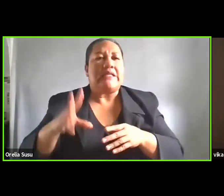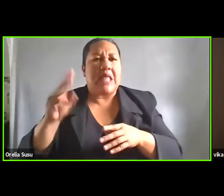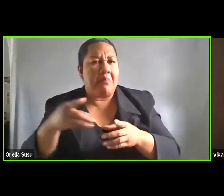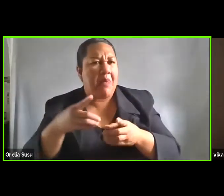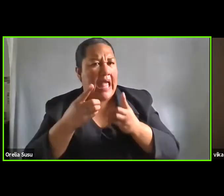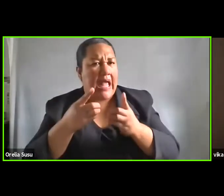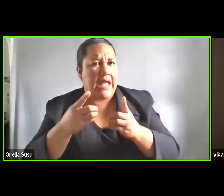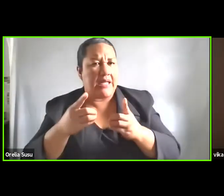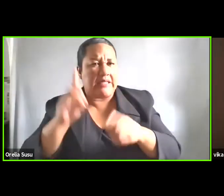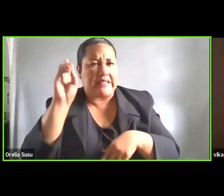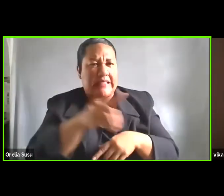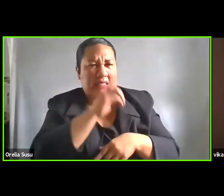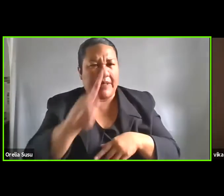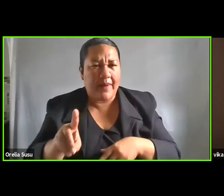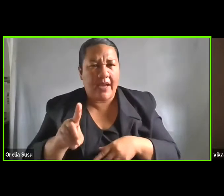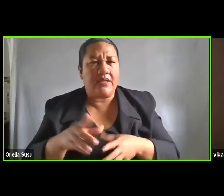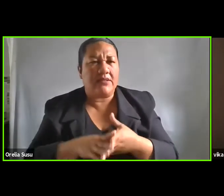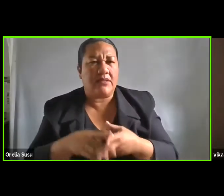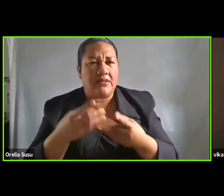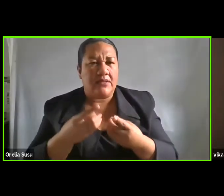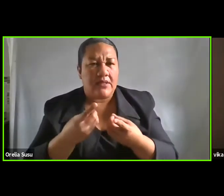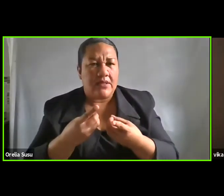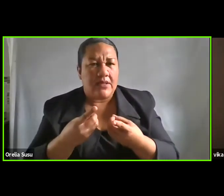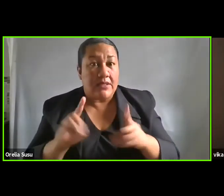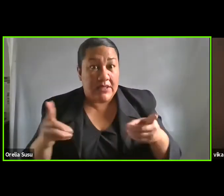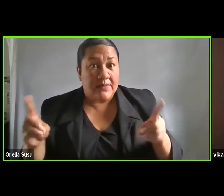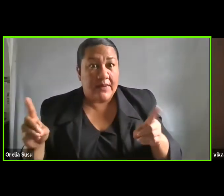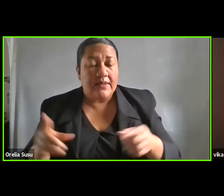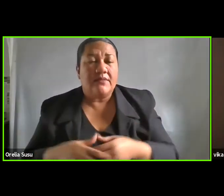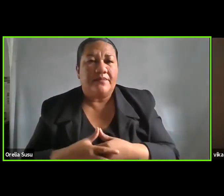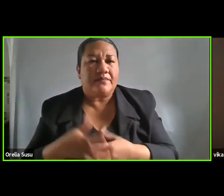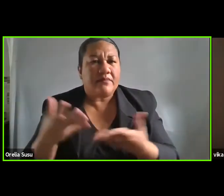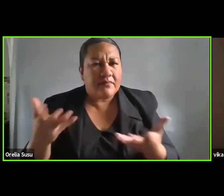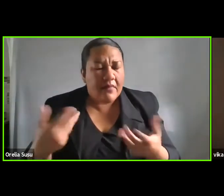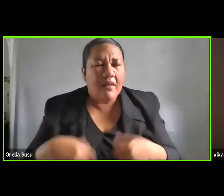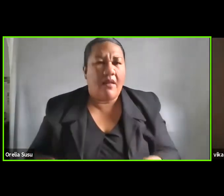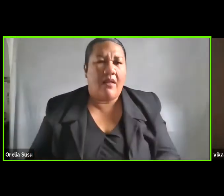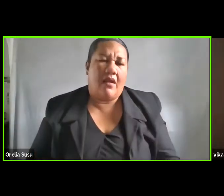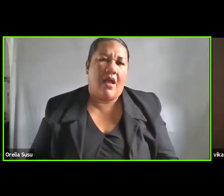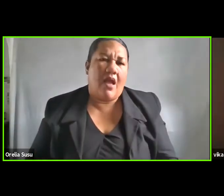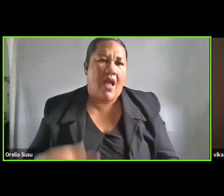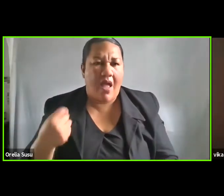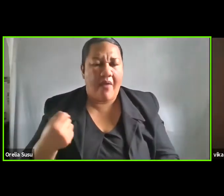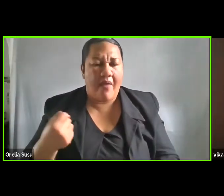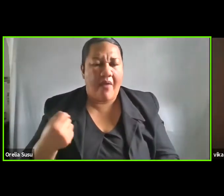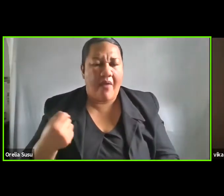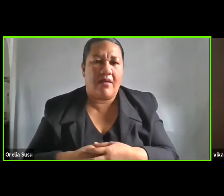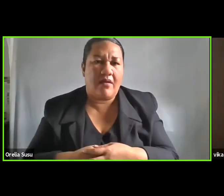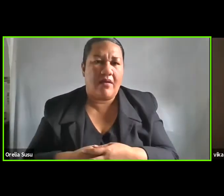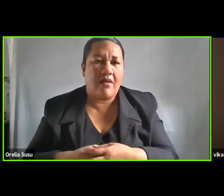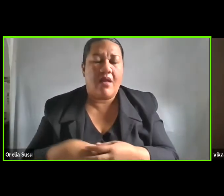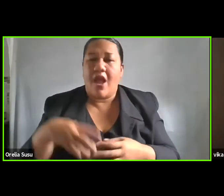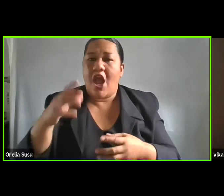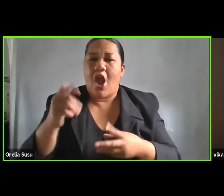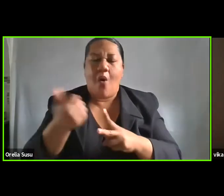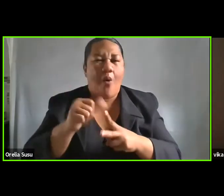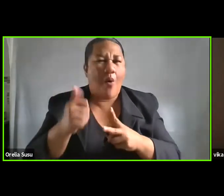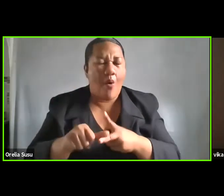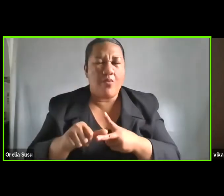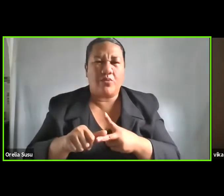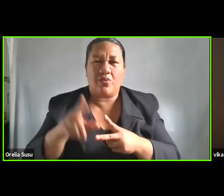of all diversity prefer to stay in their half-blown home during cyclones rather than going